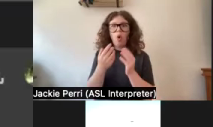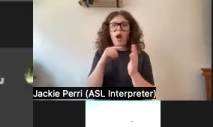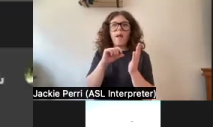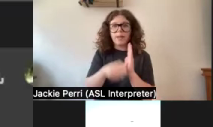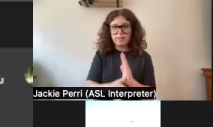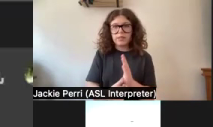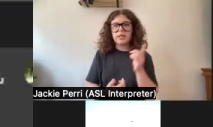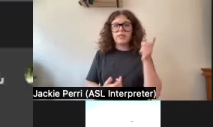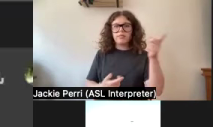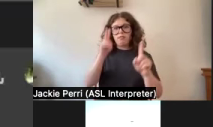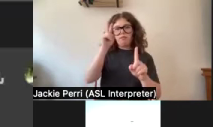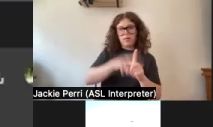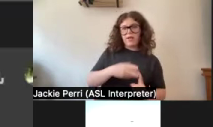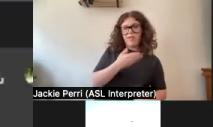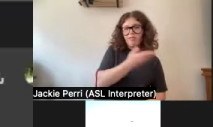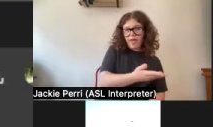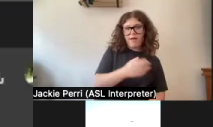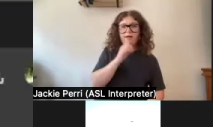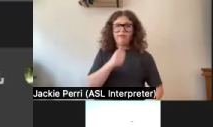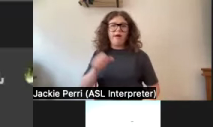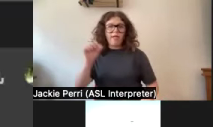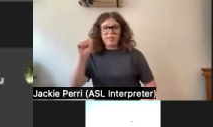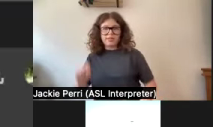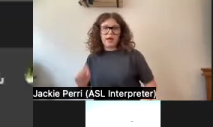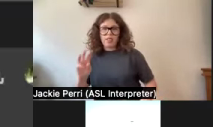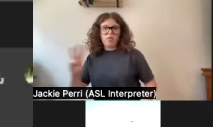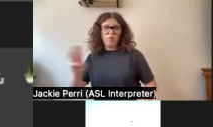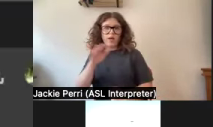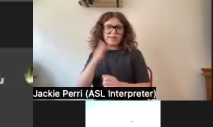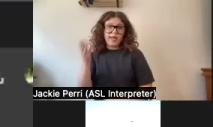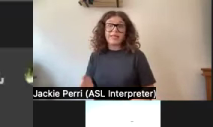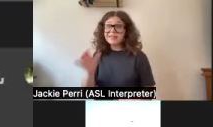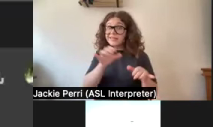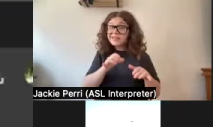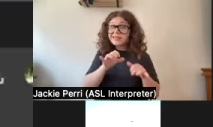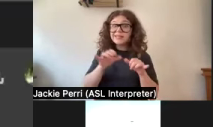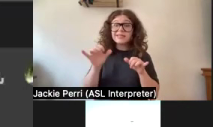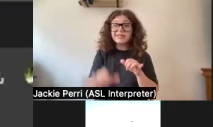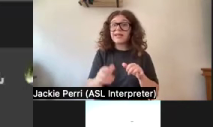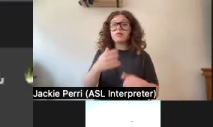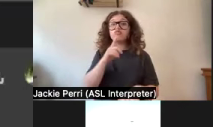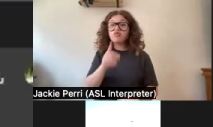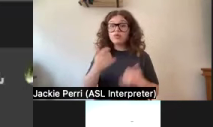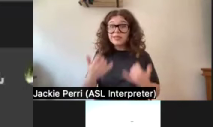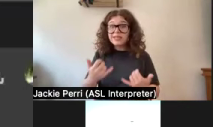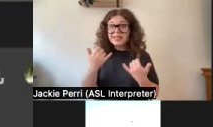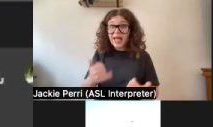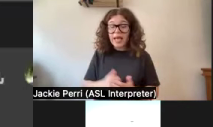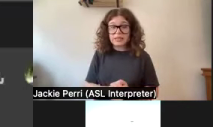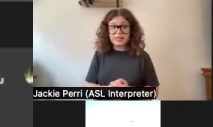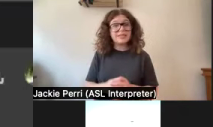South Side. This still remains true to today. Even though this map is reflecting of 2018, it's the same